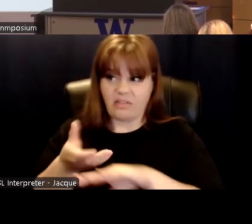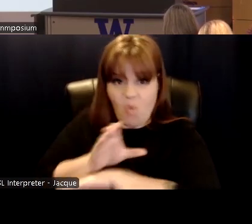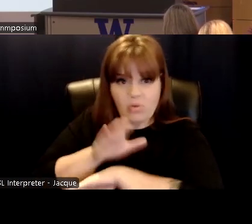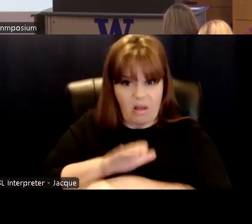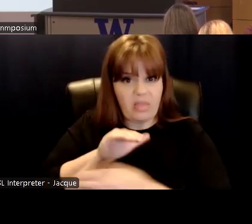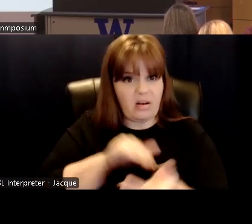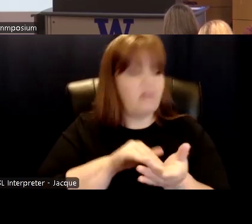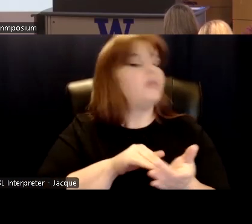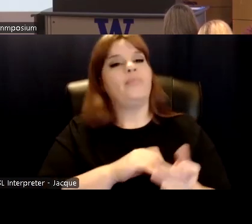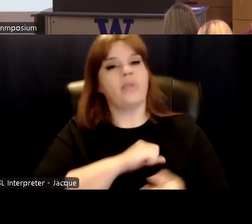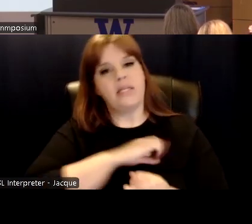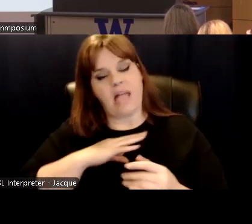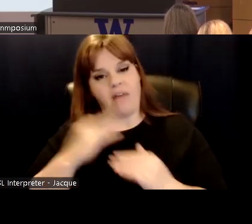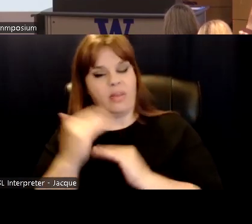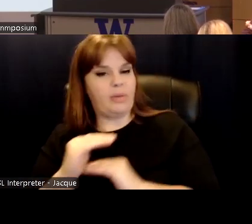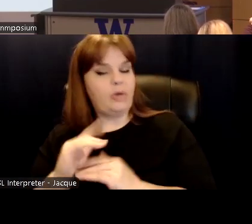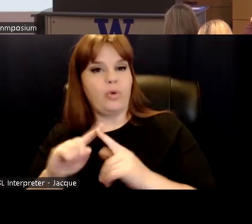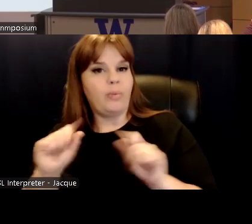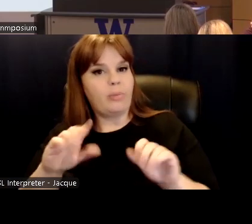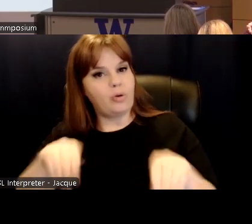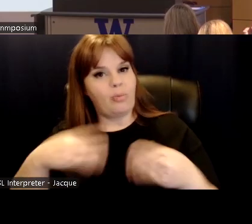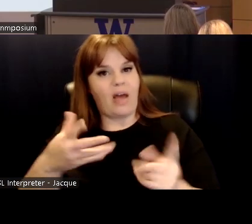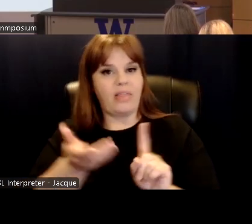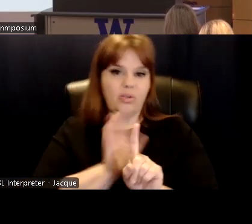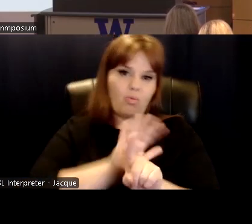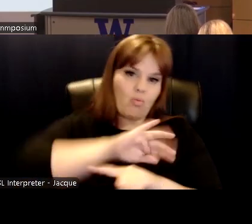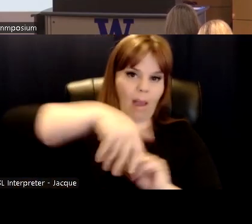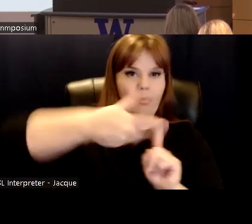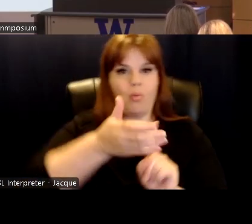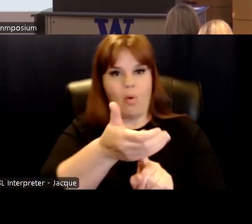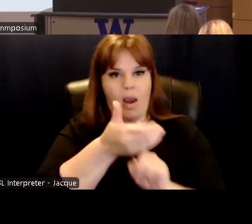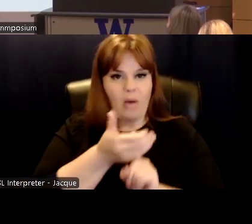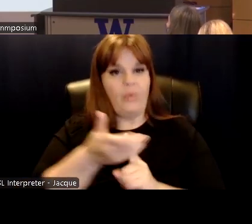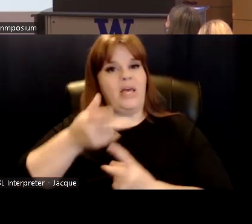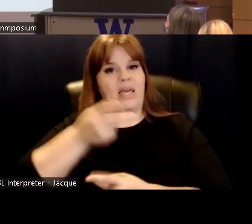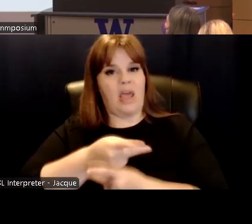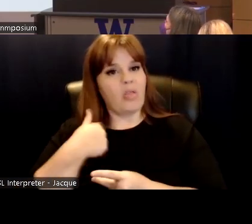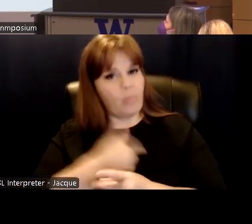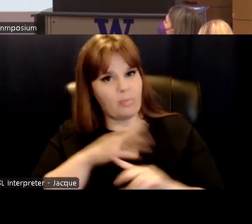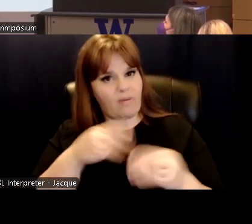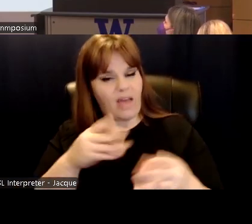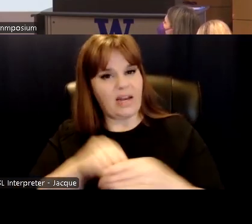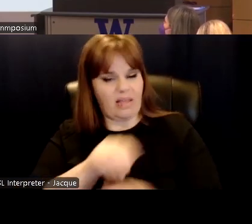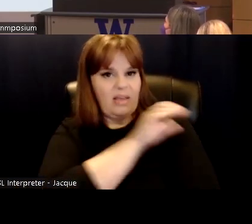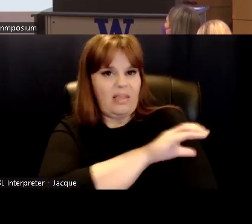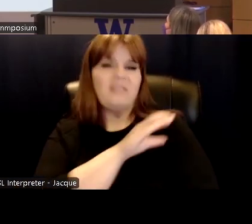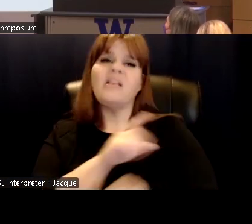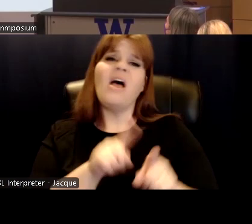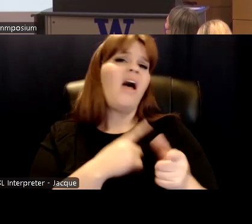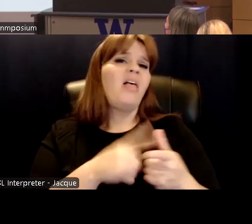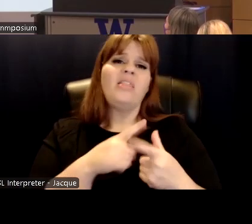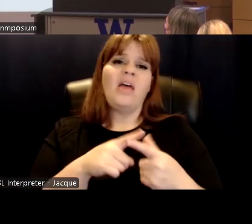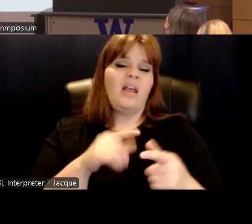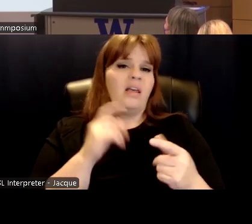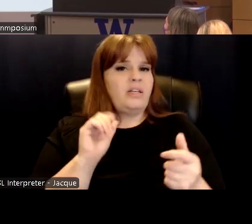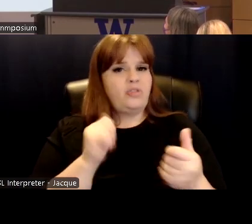staffing limitations to be able to provide this wraparound care that we provide in our clinics. And there are a lot of challenges with